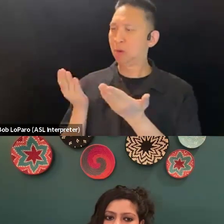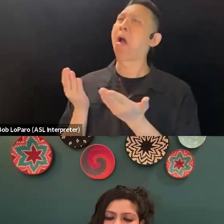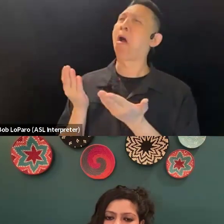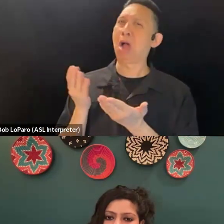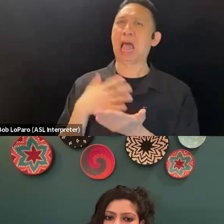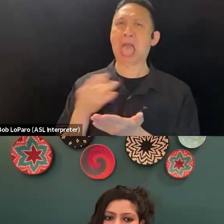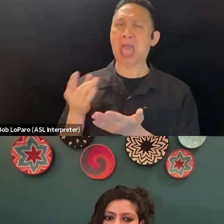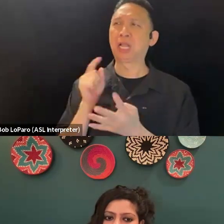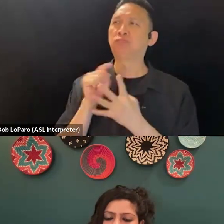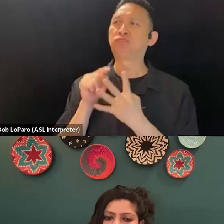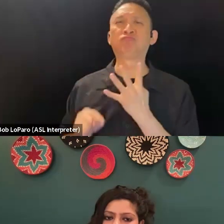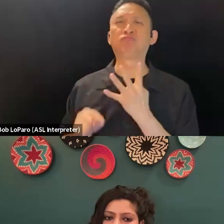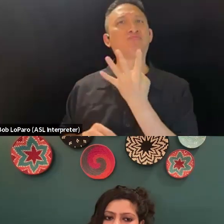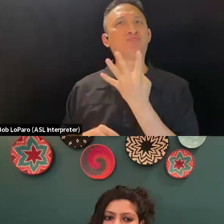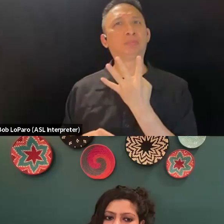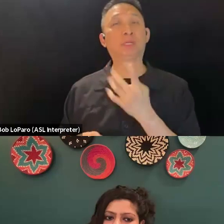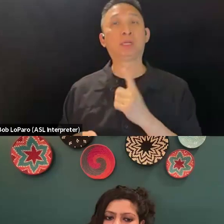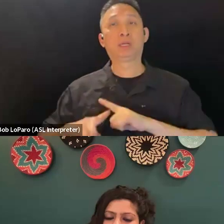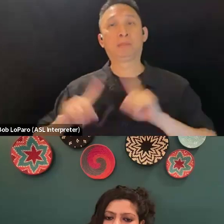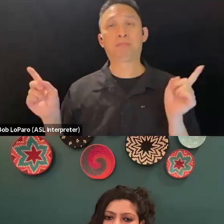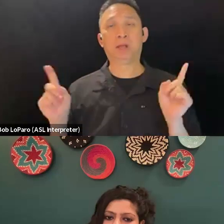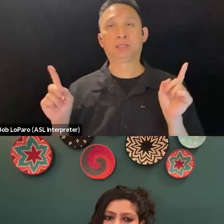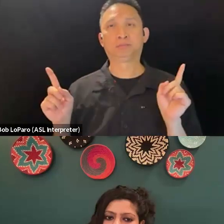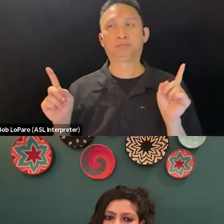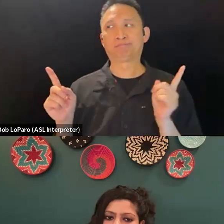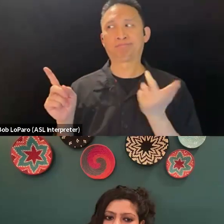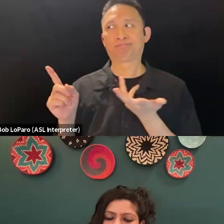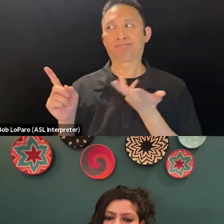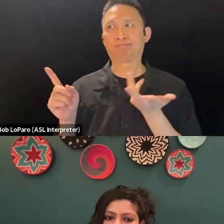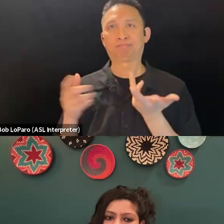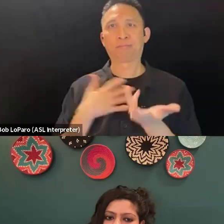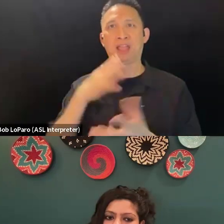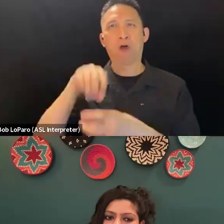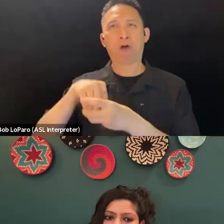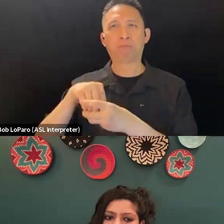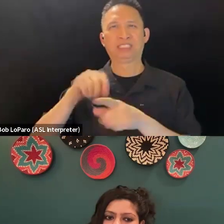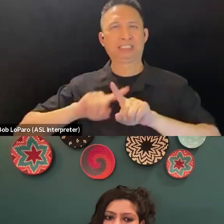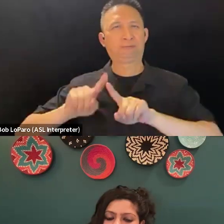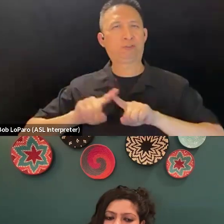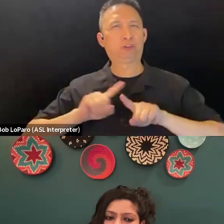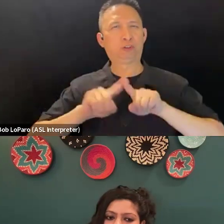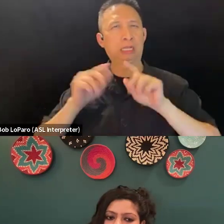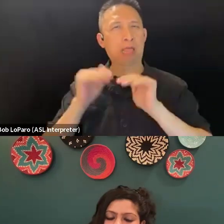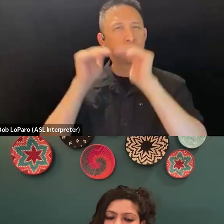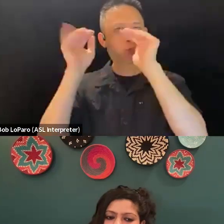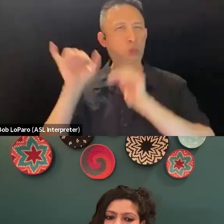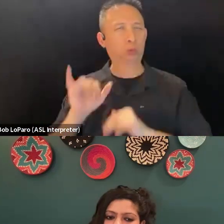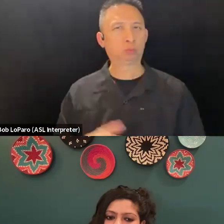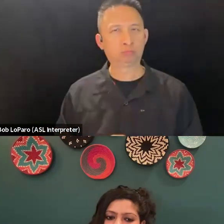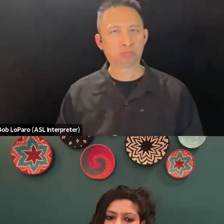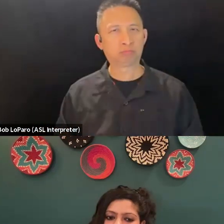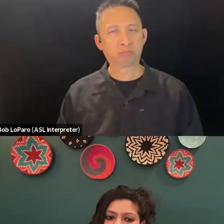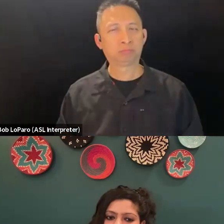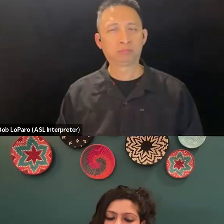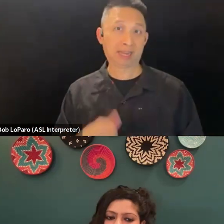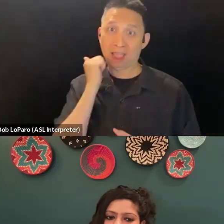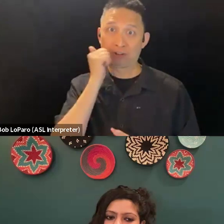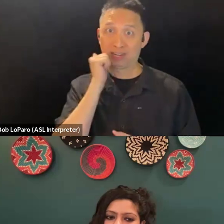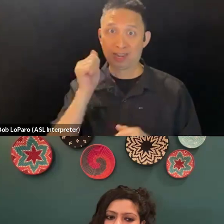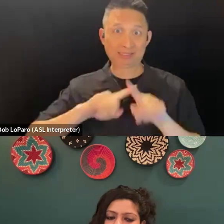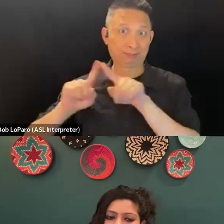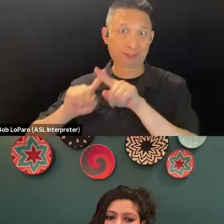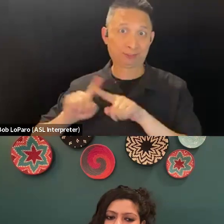film becomes, for sure it gets richer, for sure it starts reshaping itself, but there is also the fear of losing this gaze that you were